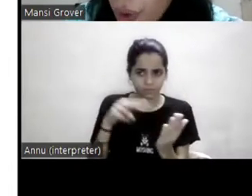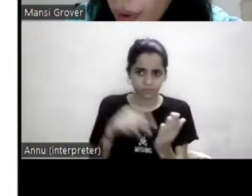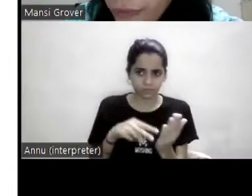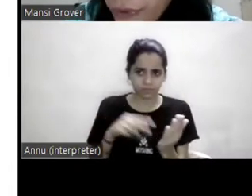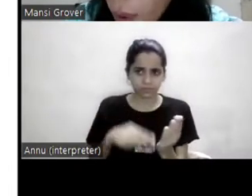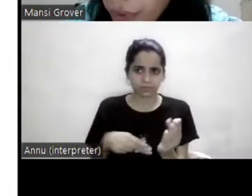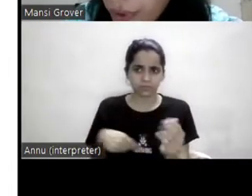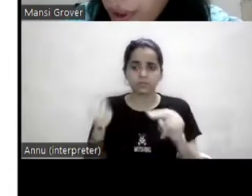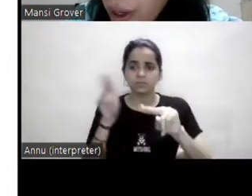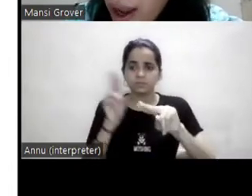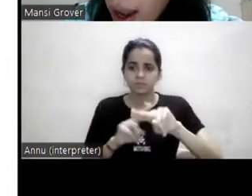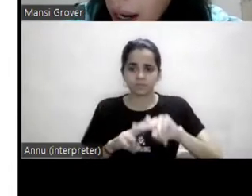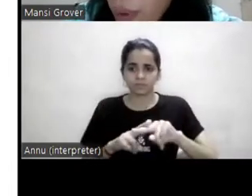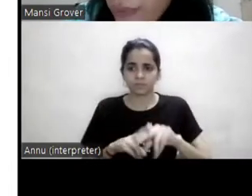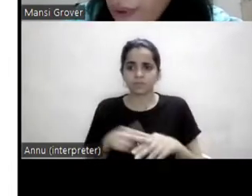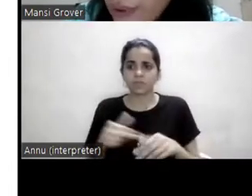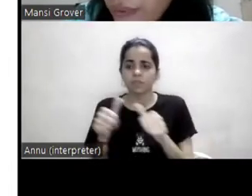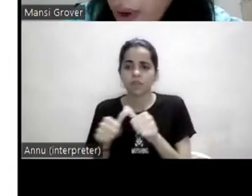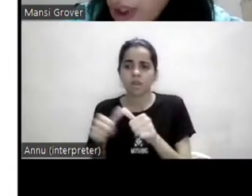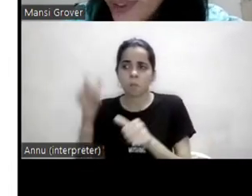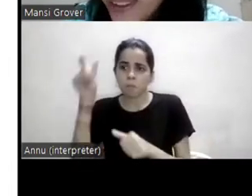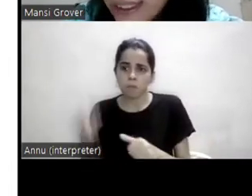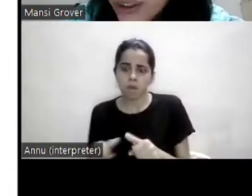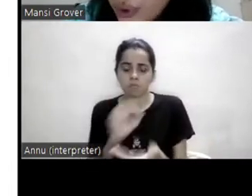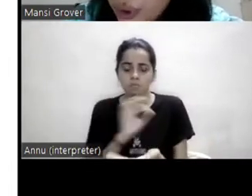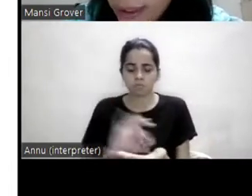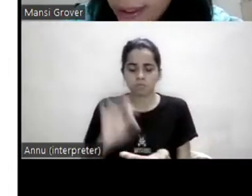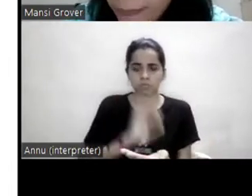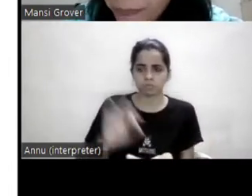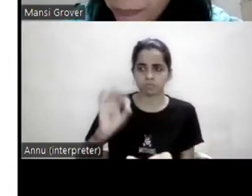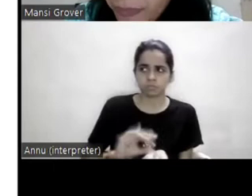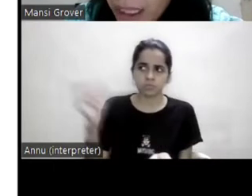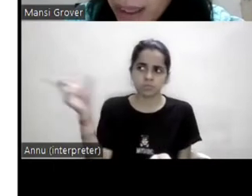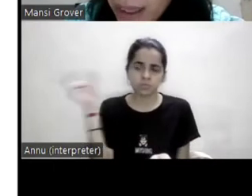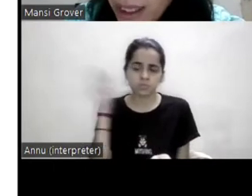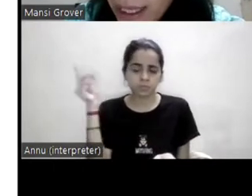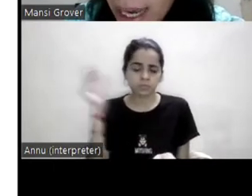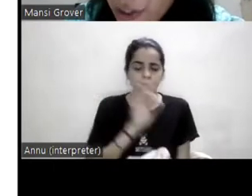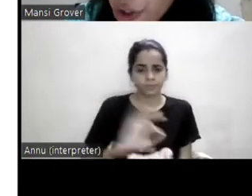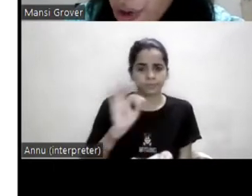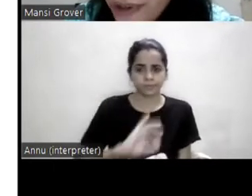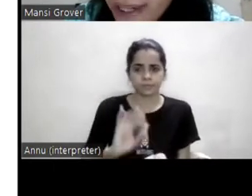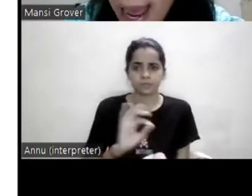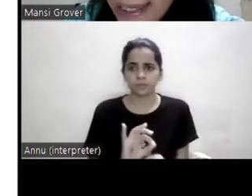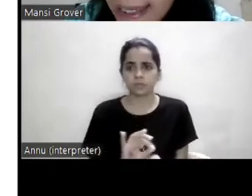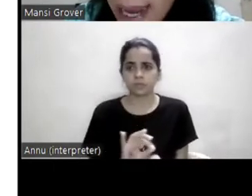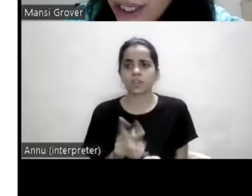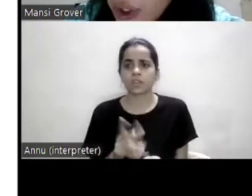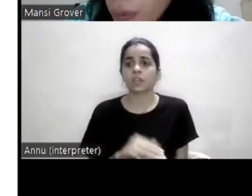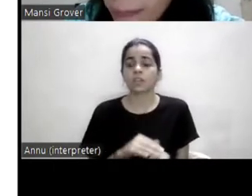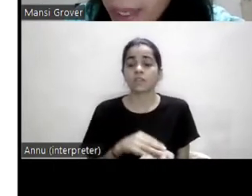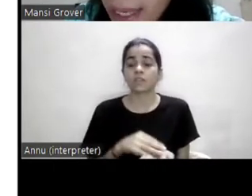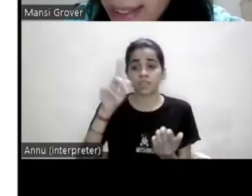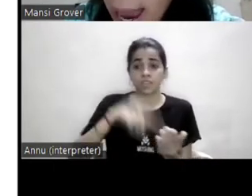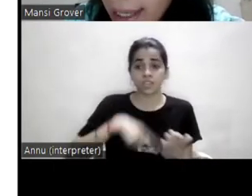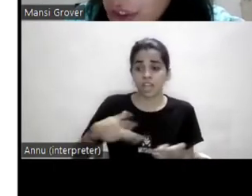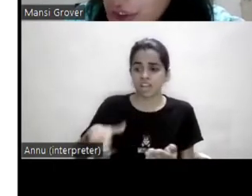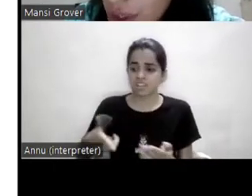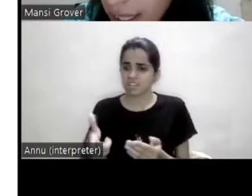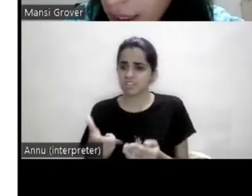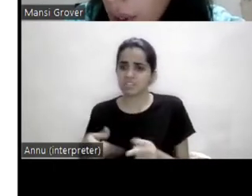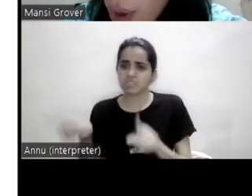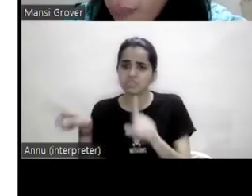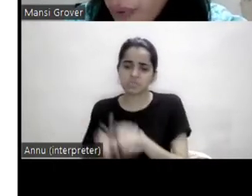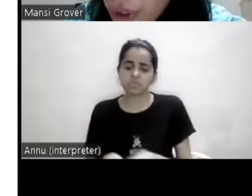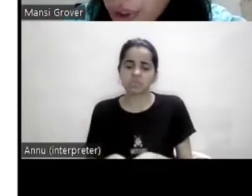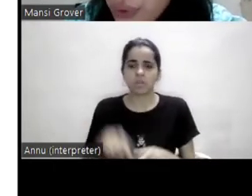affiliation of the author, allow for the following disclosures. The collection of rat-like human beings at the